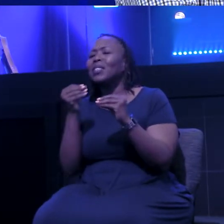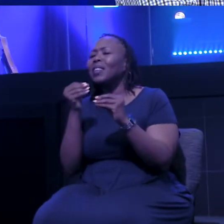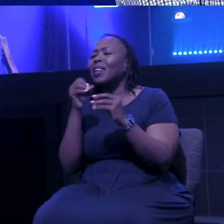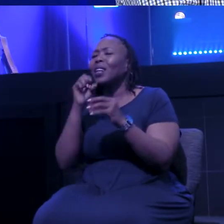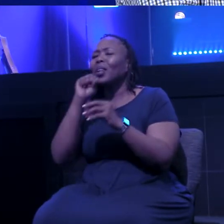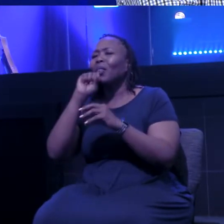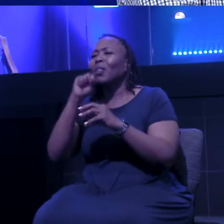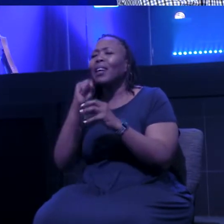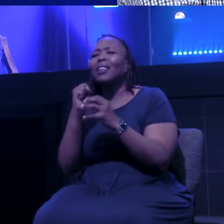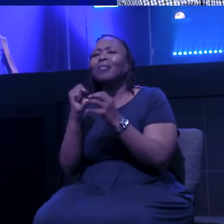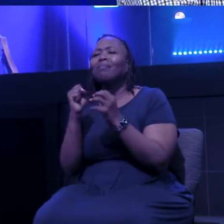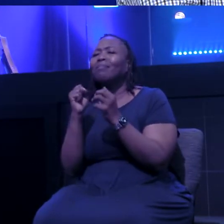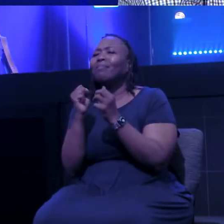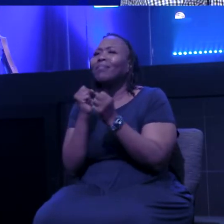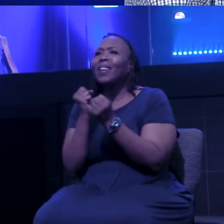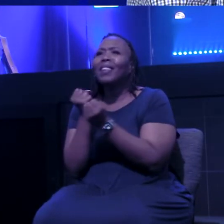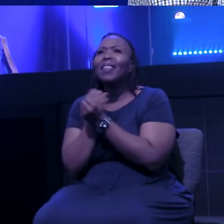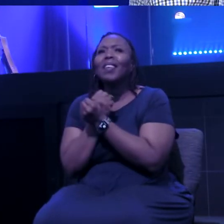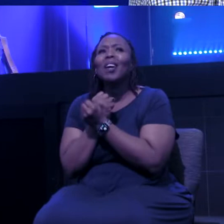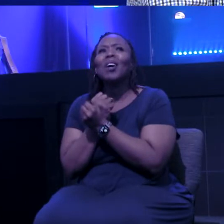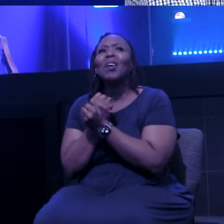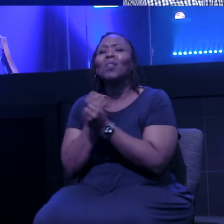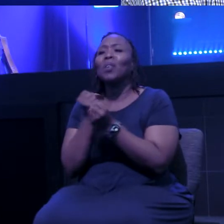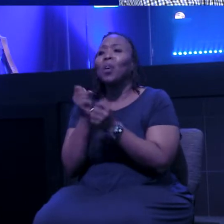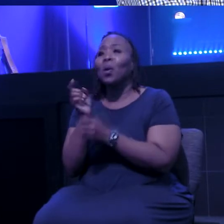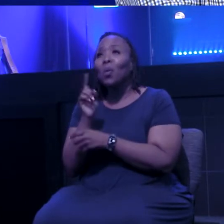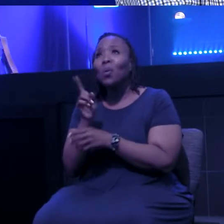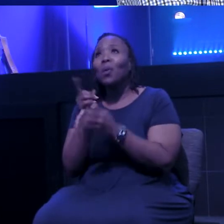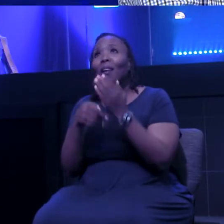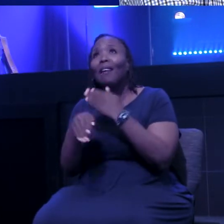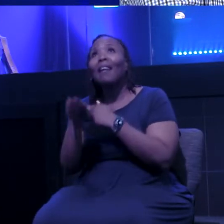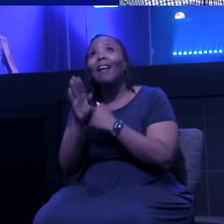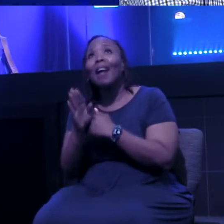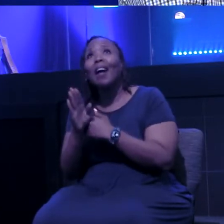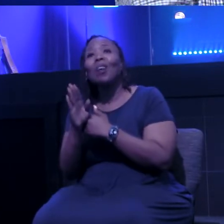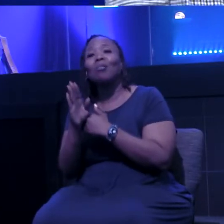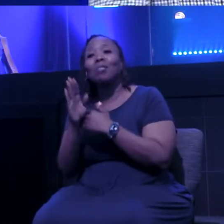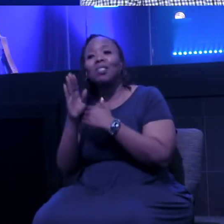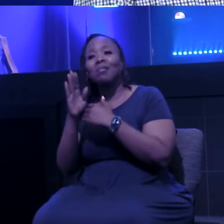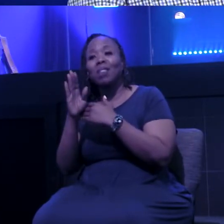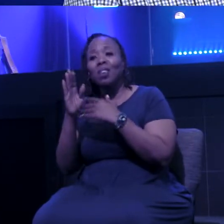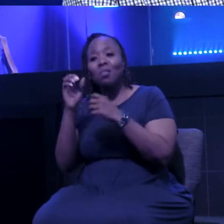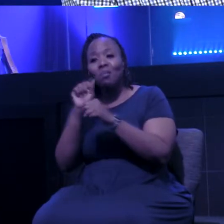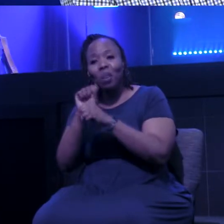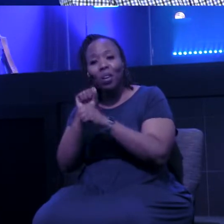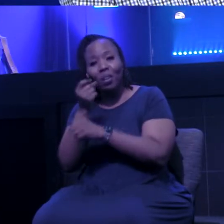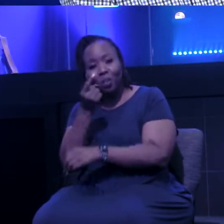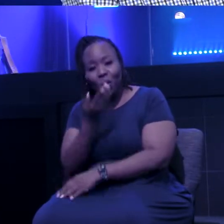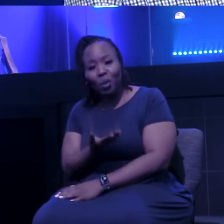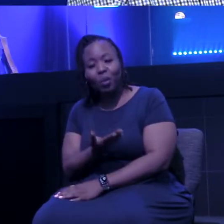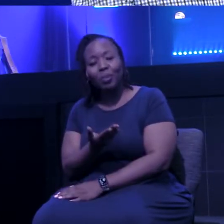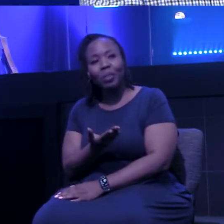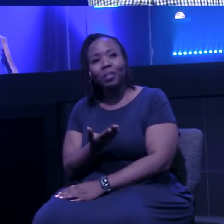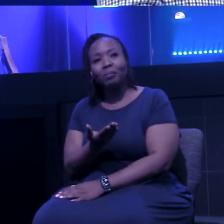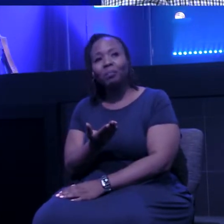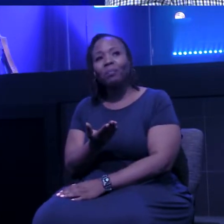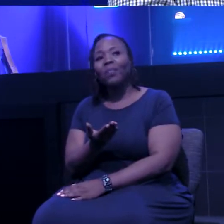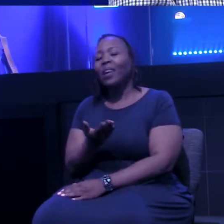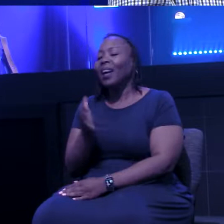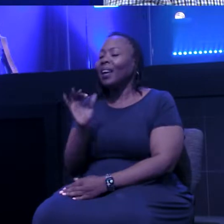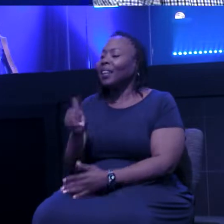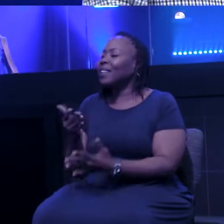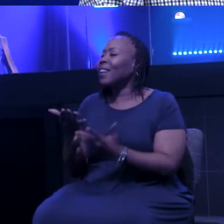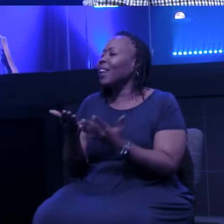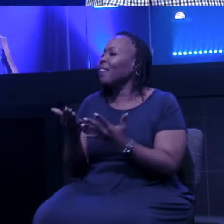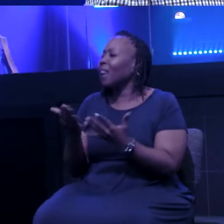God's plan for your life, how God was going before you, how God was working. And so that's kind of a